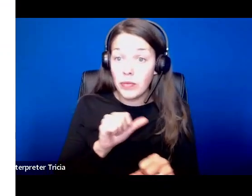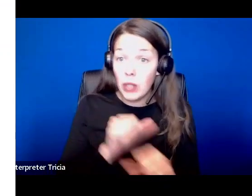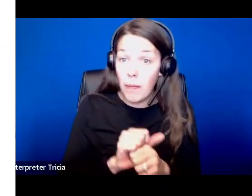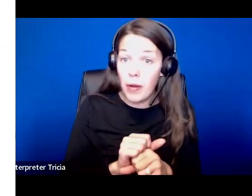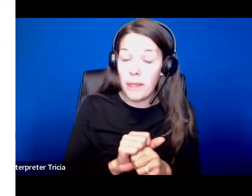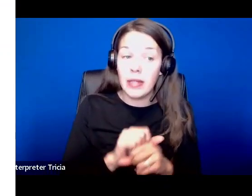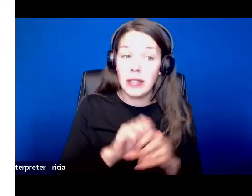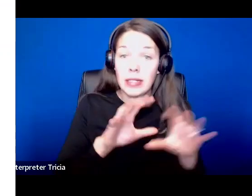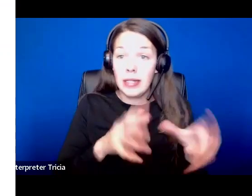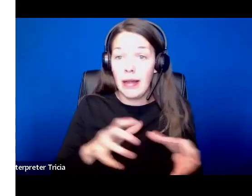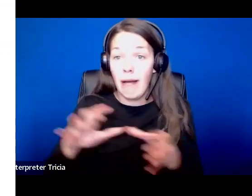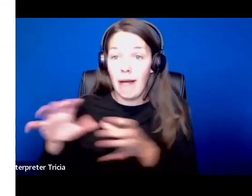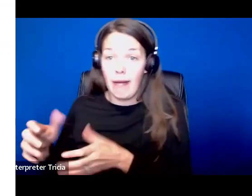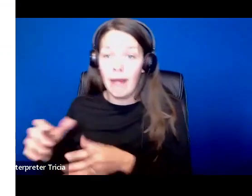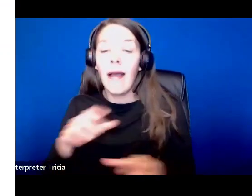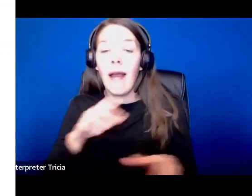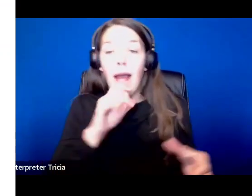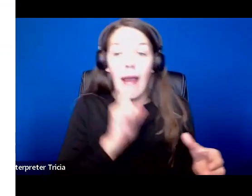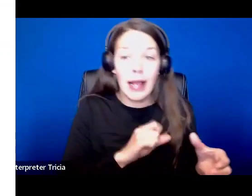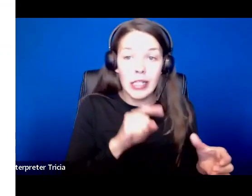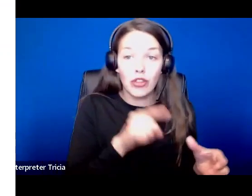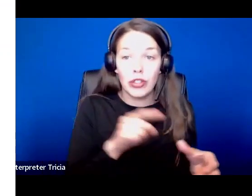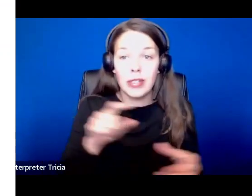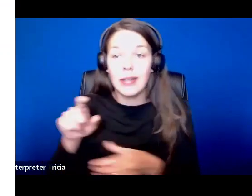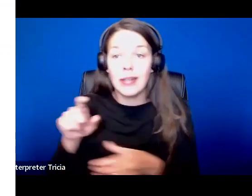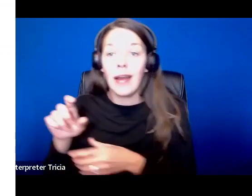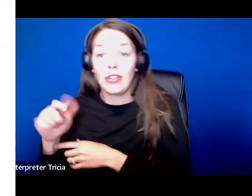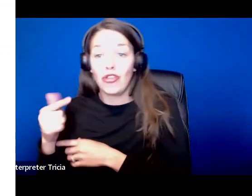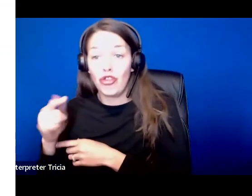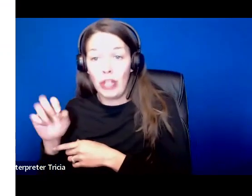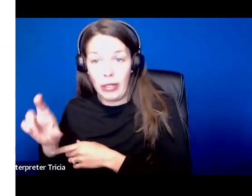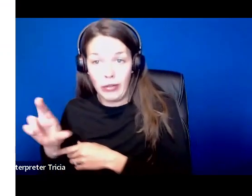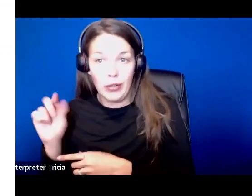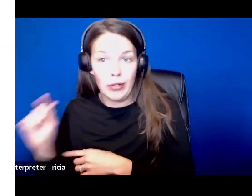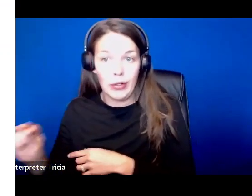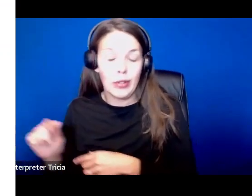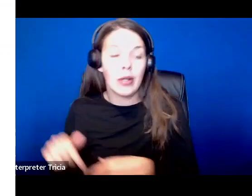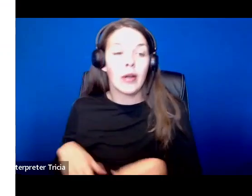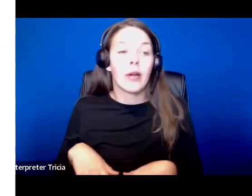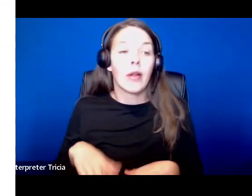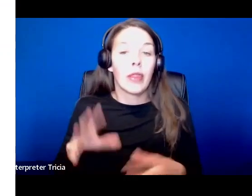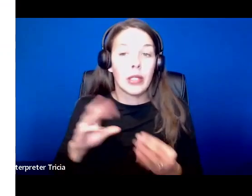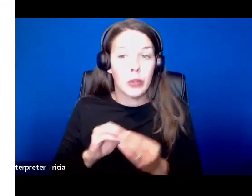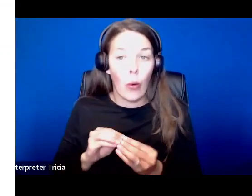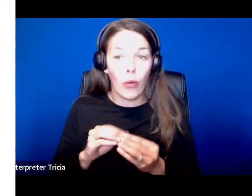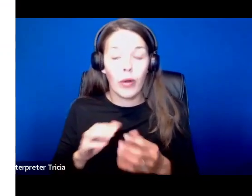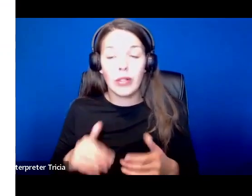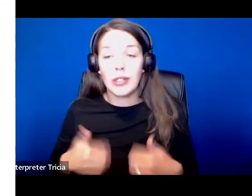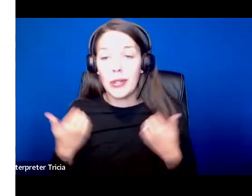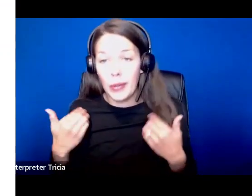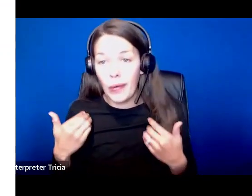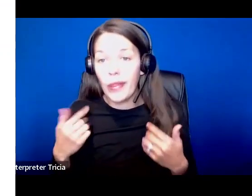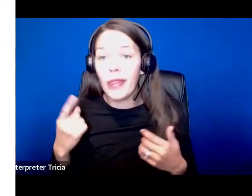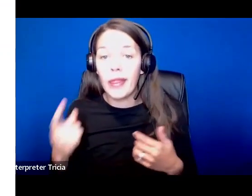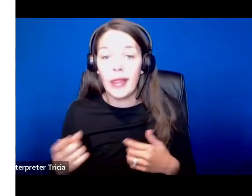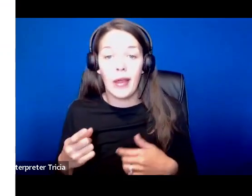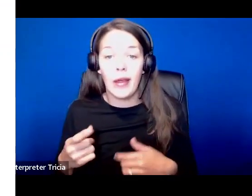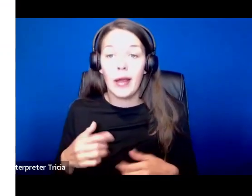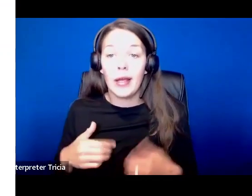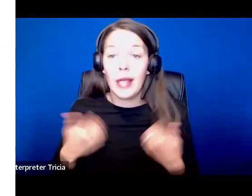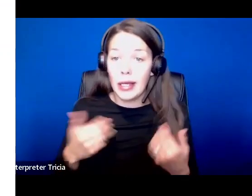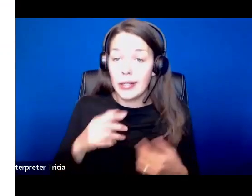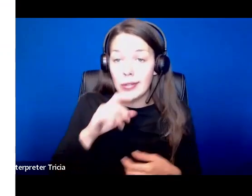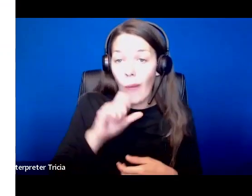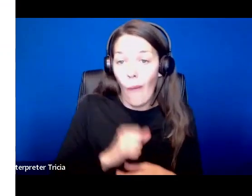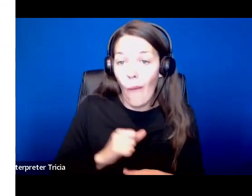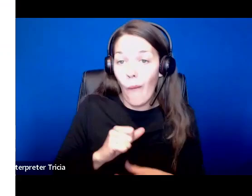okay? And if you just look at the totals and the youth, the youngest and the oldest workers for